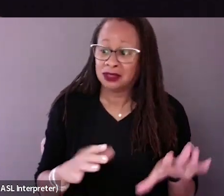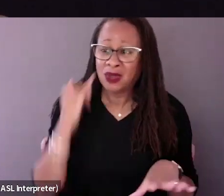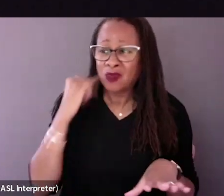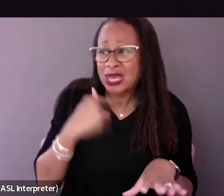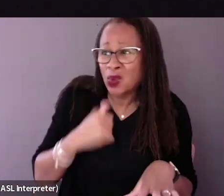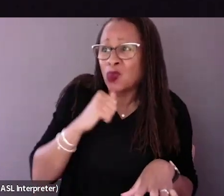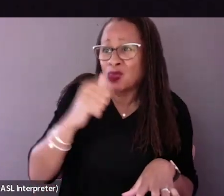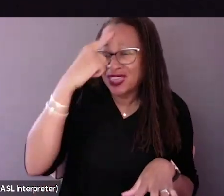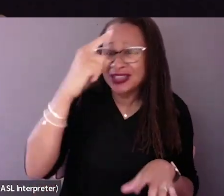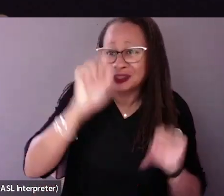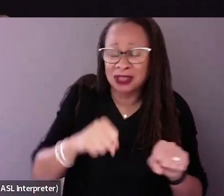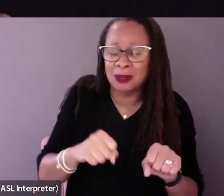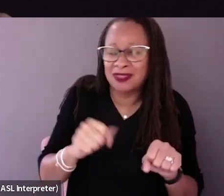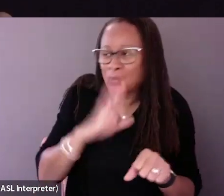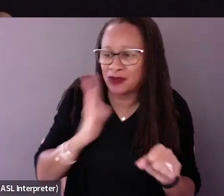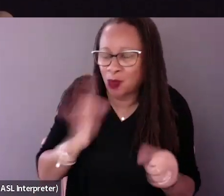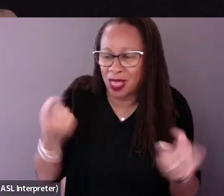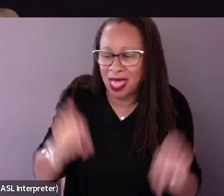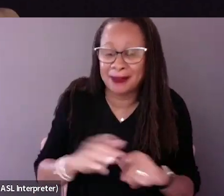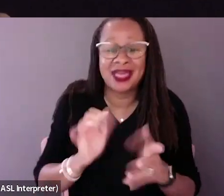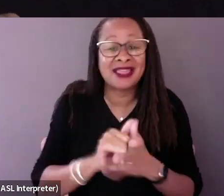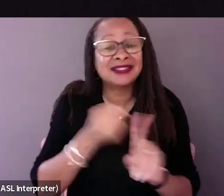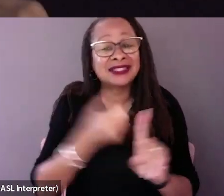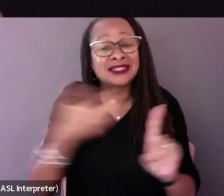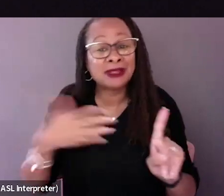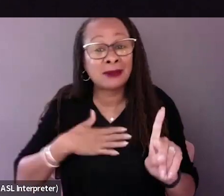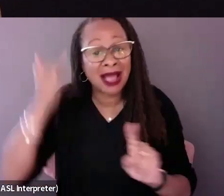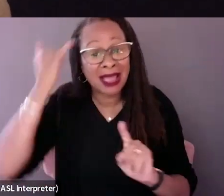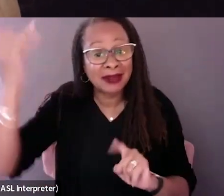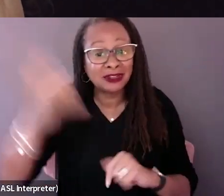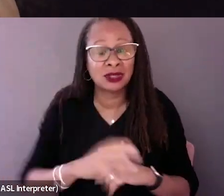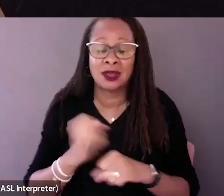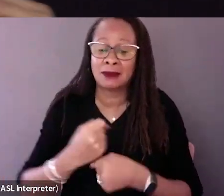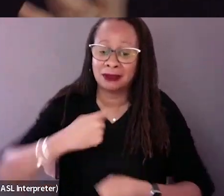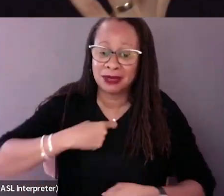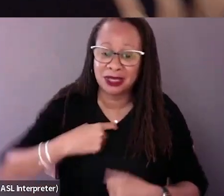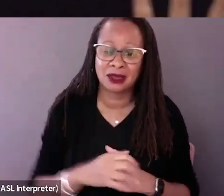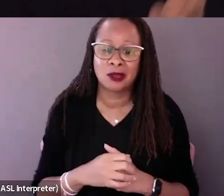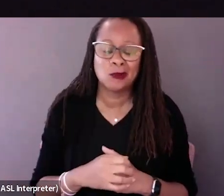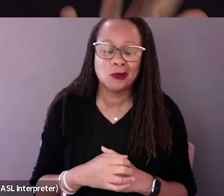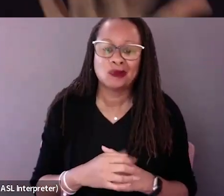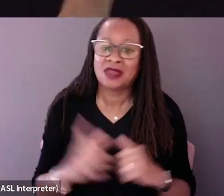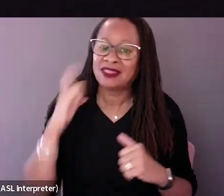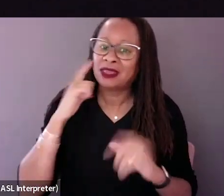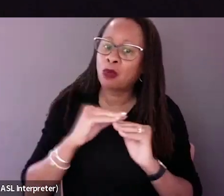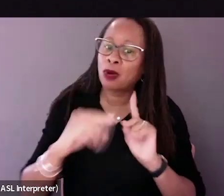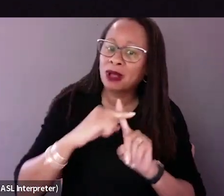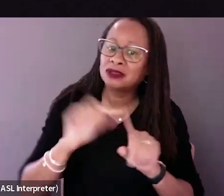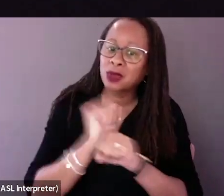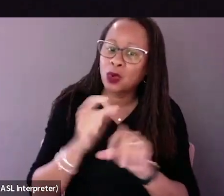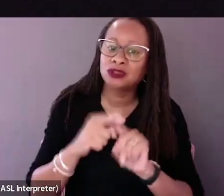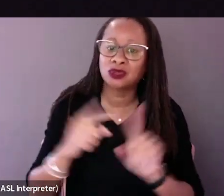possible. And so I think this has expanded my imagination, made me, think more positively and work towards